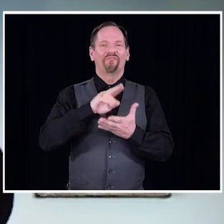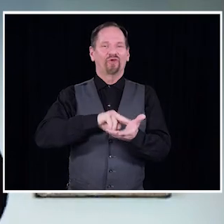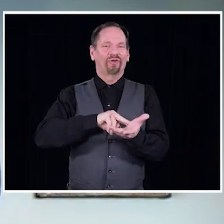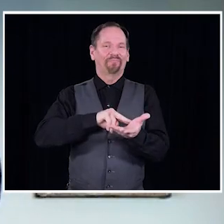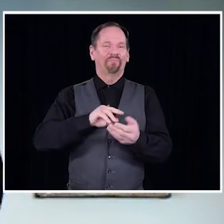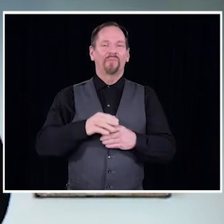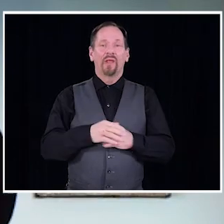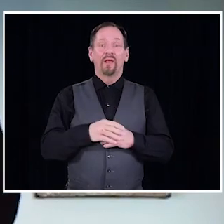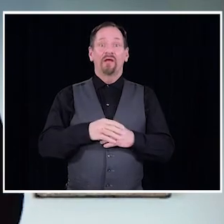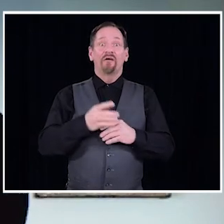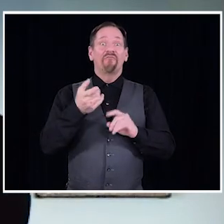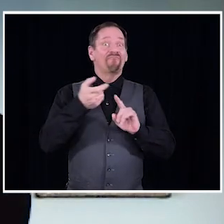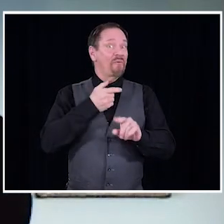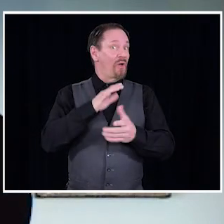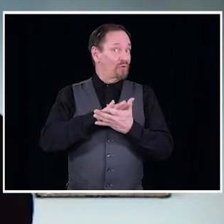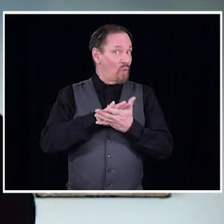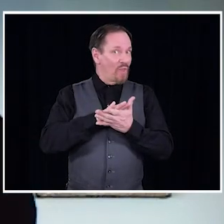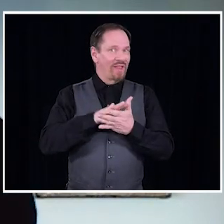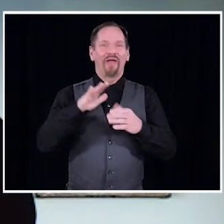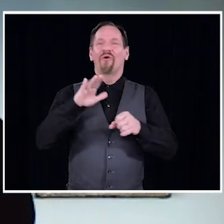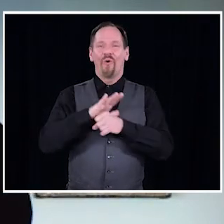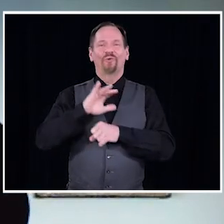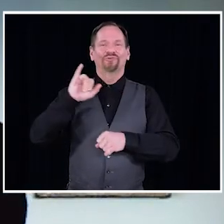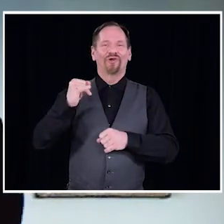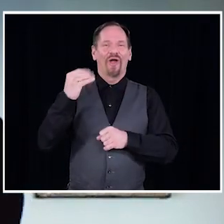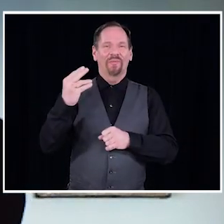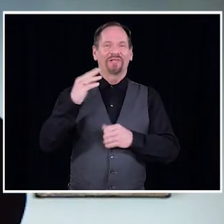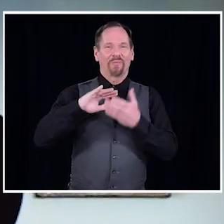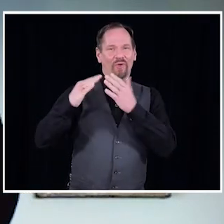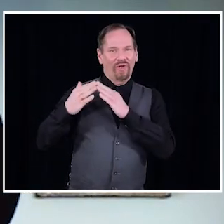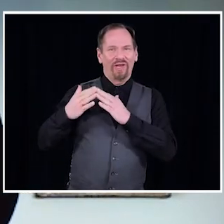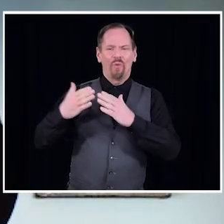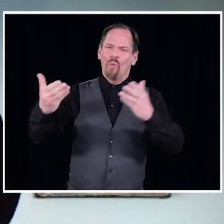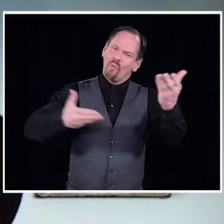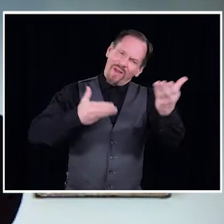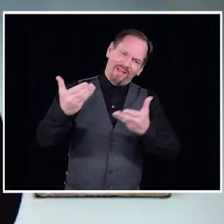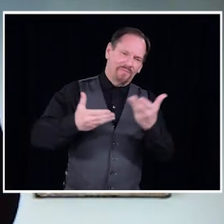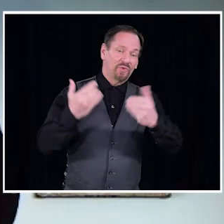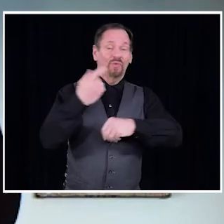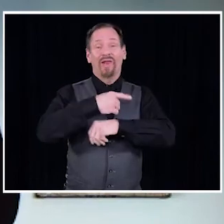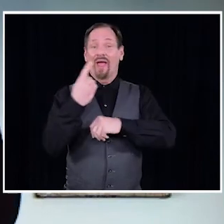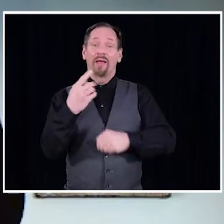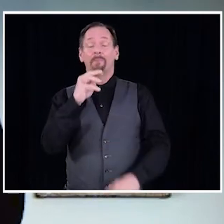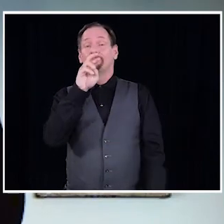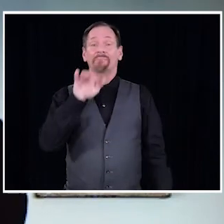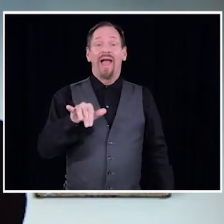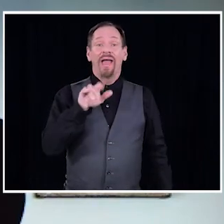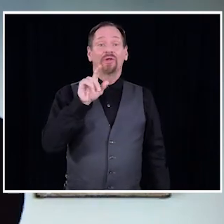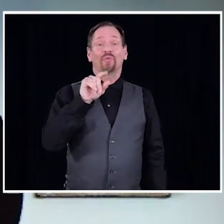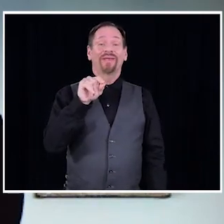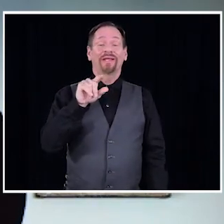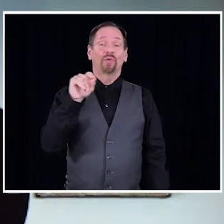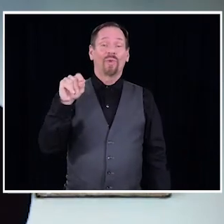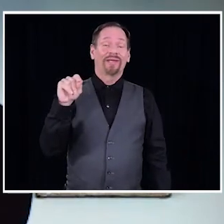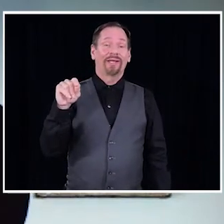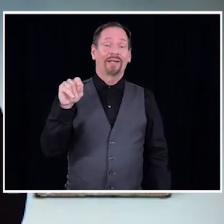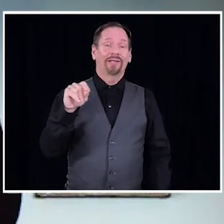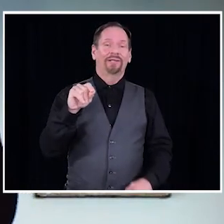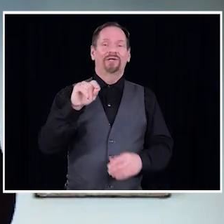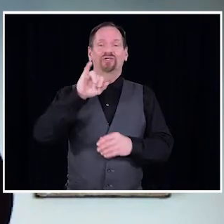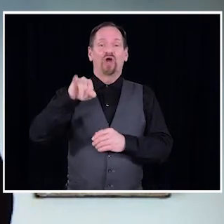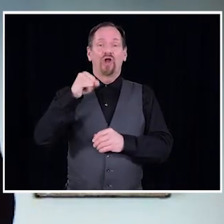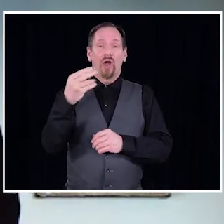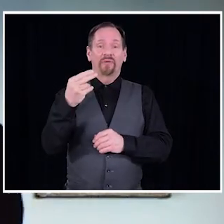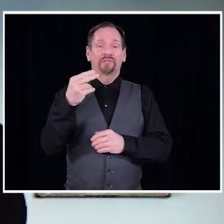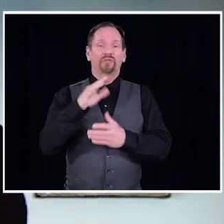of our school and the whole of the Johns Hopkins community, I welcome you here today to the May 2020 Johns Hopkins